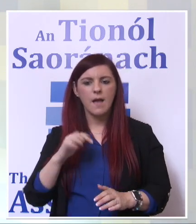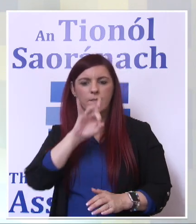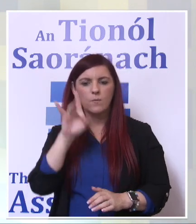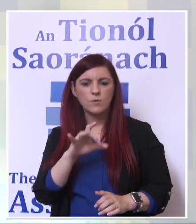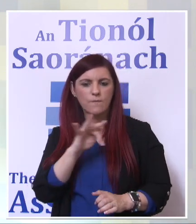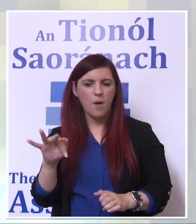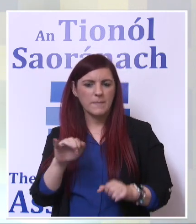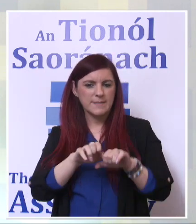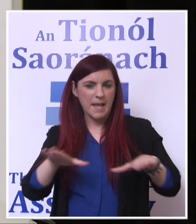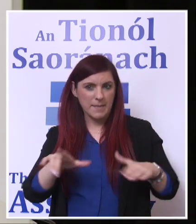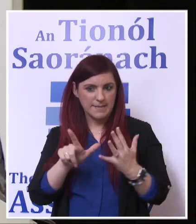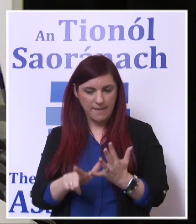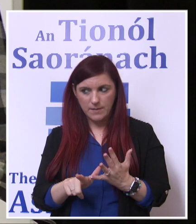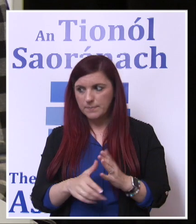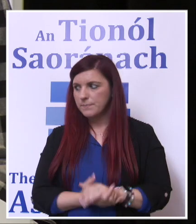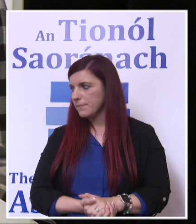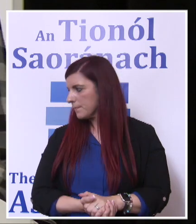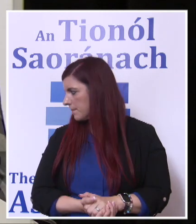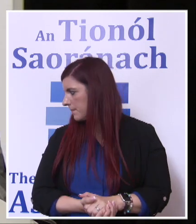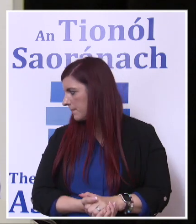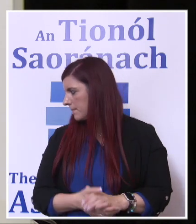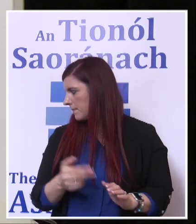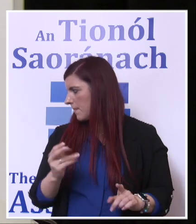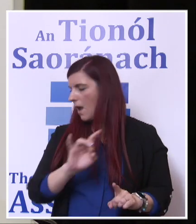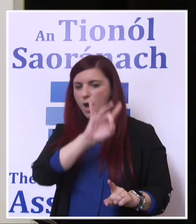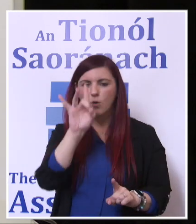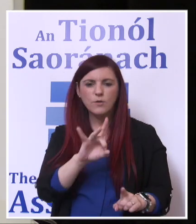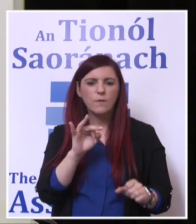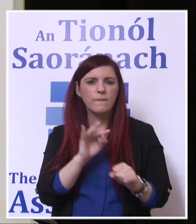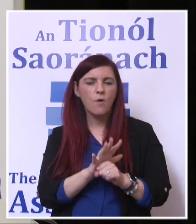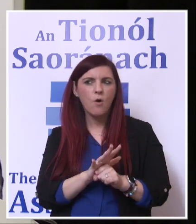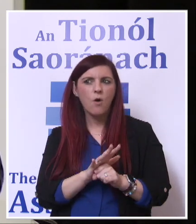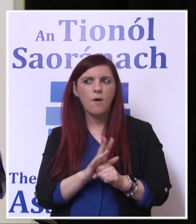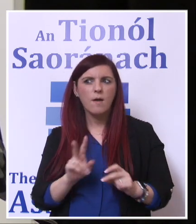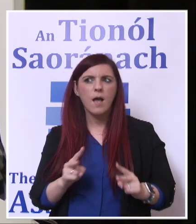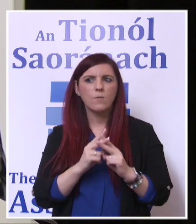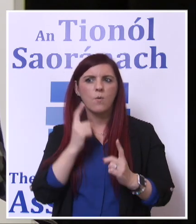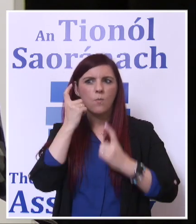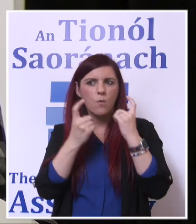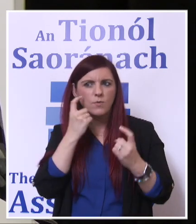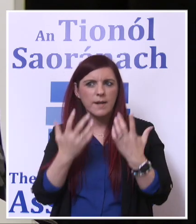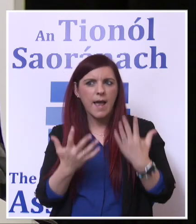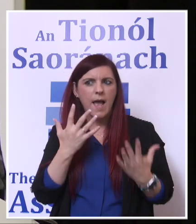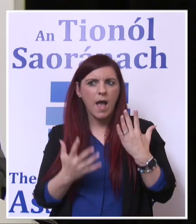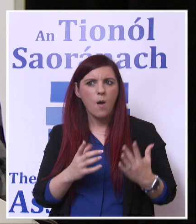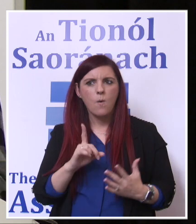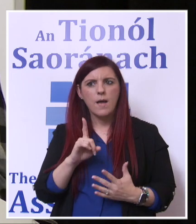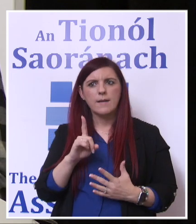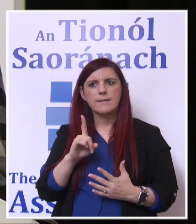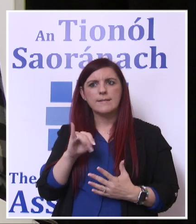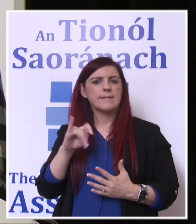table 7. So our question is specifically for Paris, and we're wondering how the district mayors and the mayor